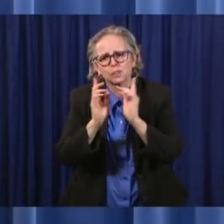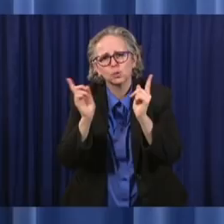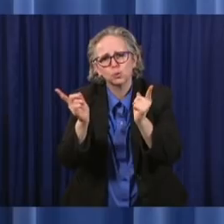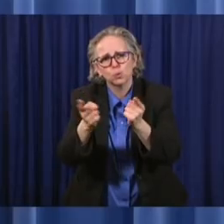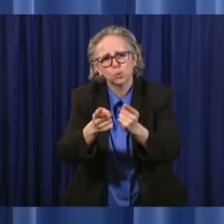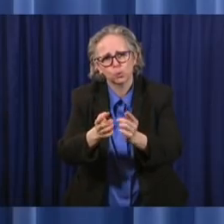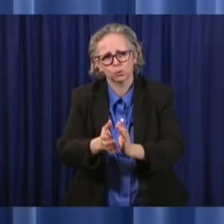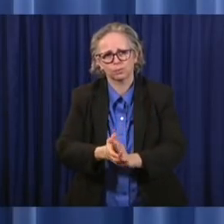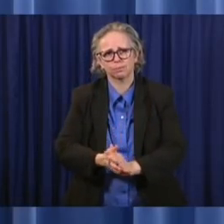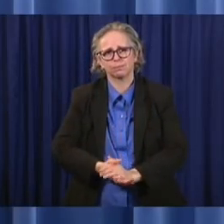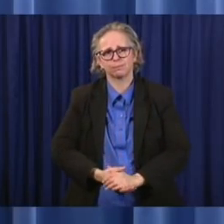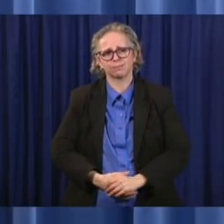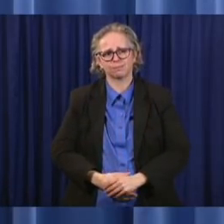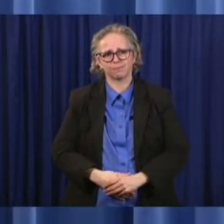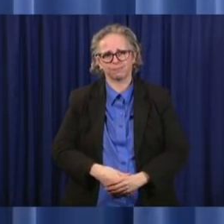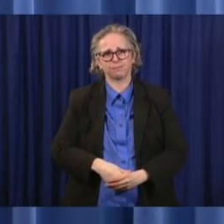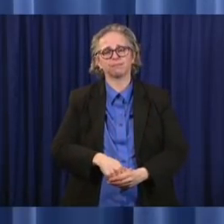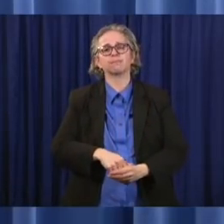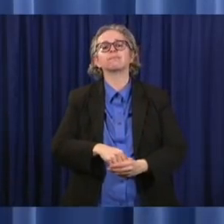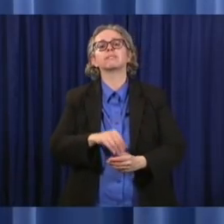That was our last question.